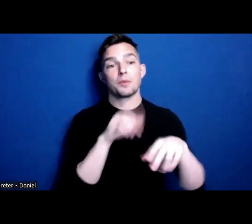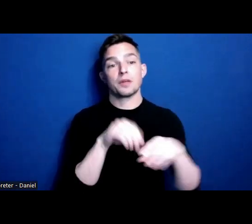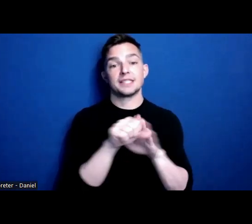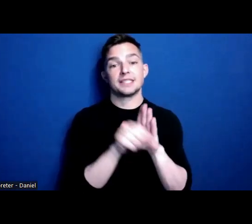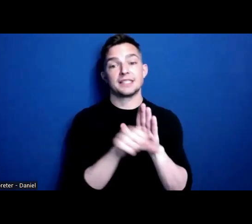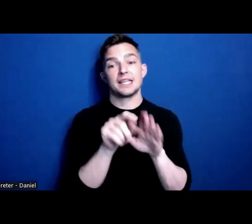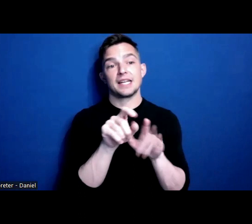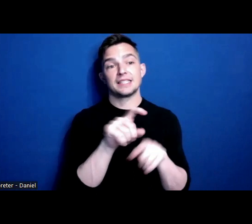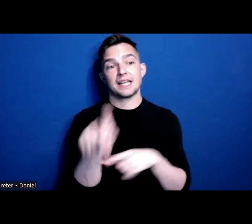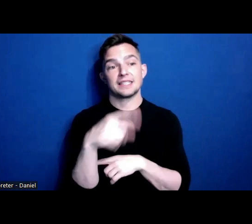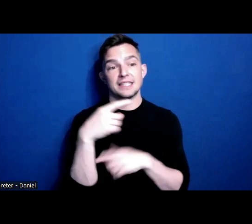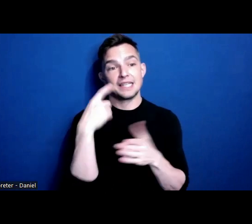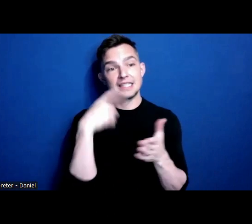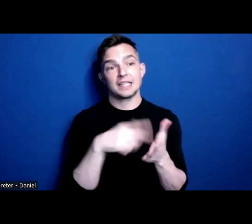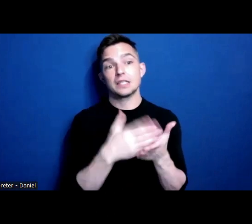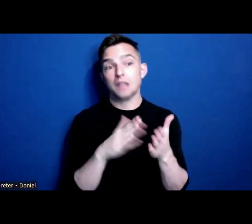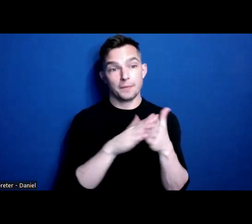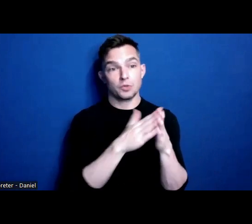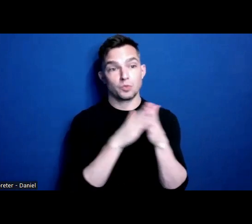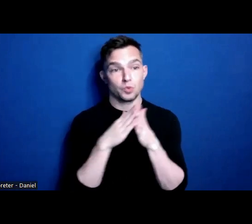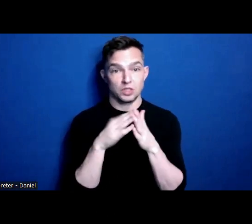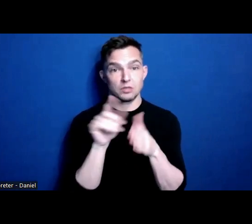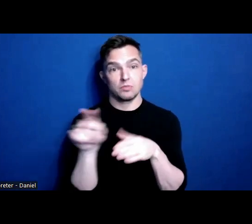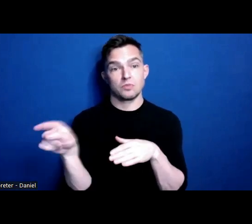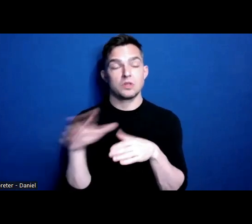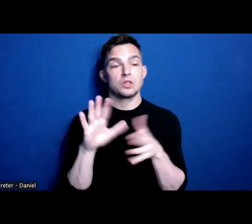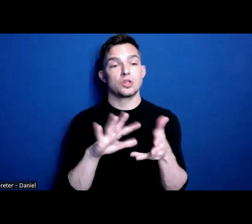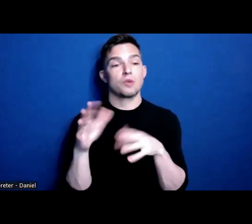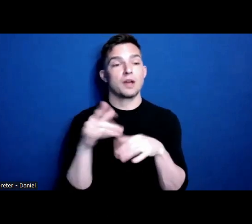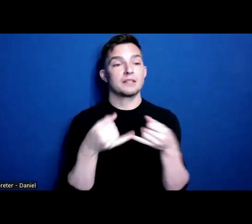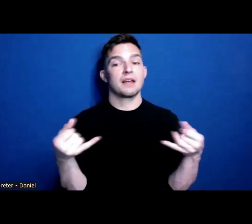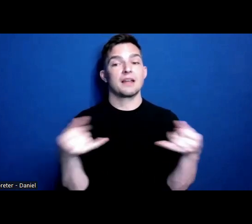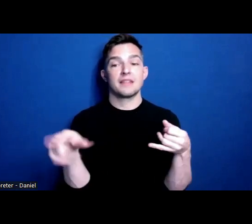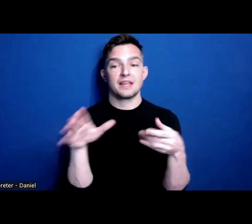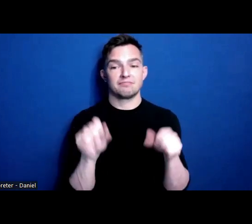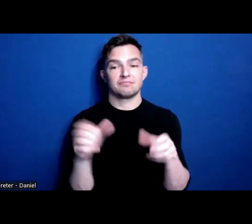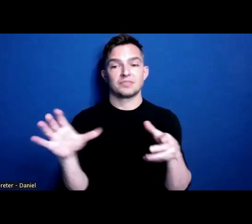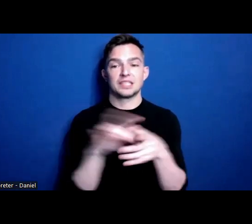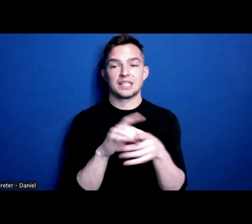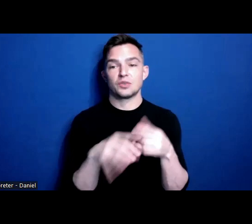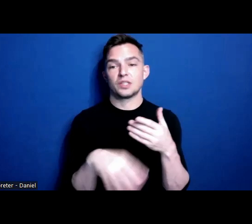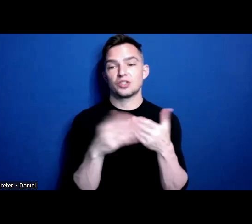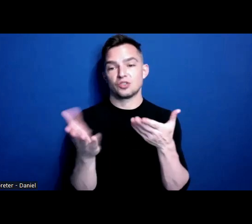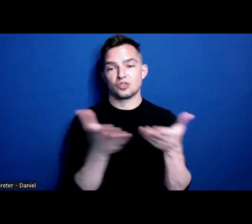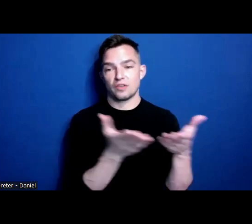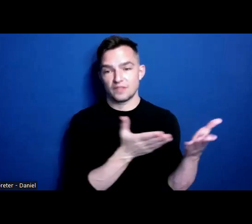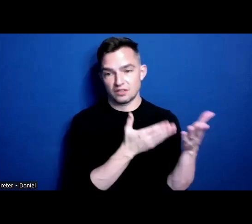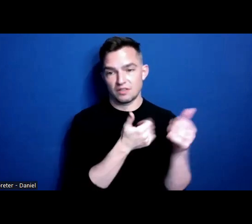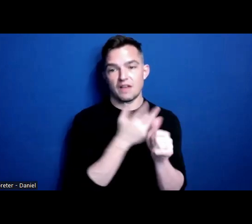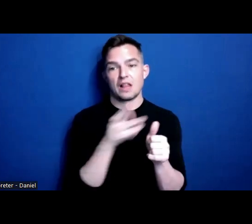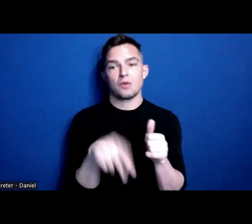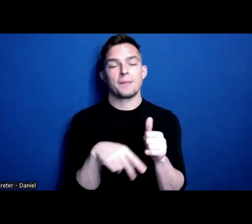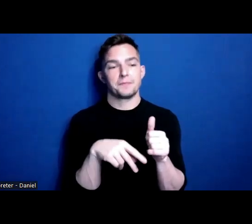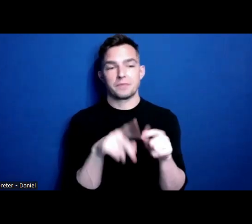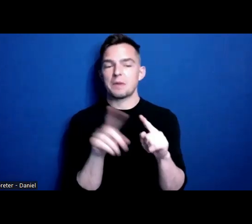Texas indicates that some communities, that the crisis line may be able to connect you to additional services or follow-up, but